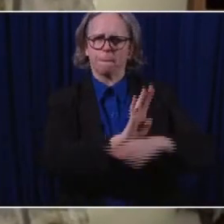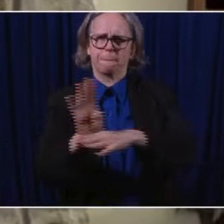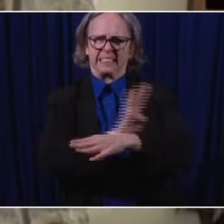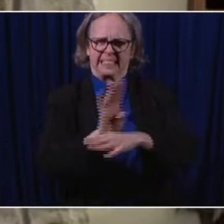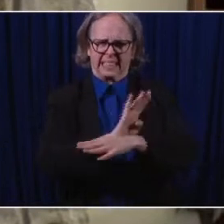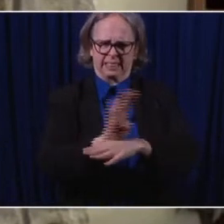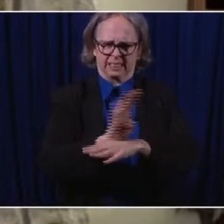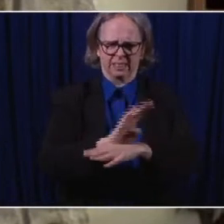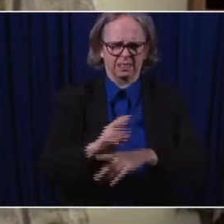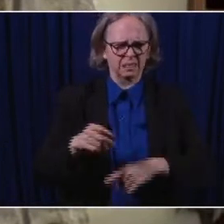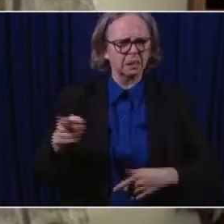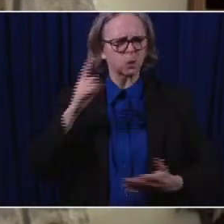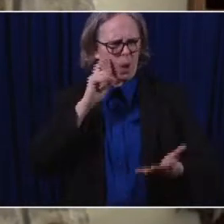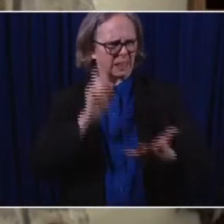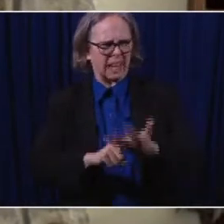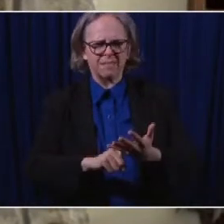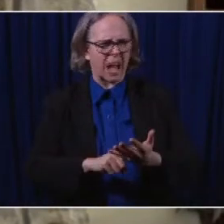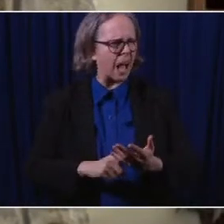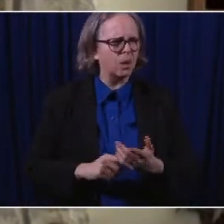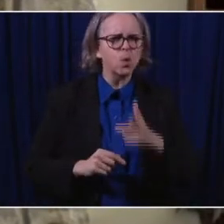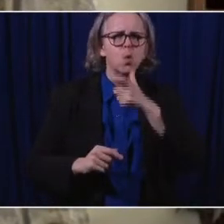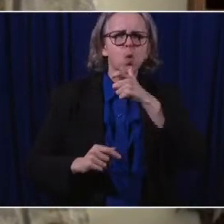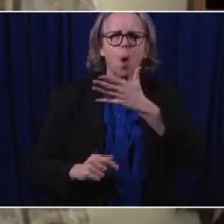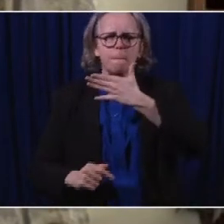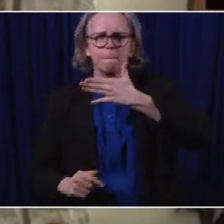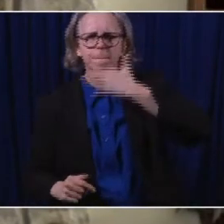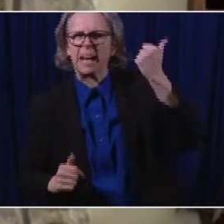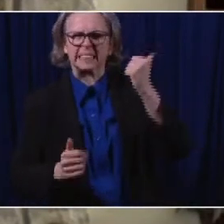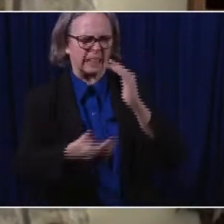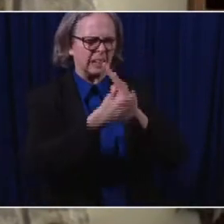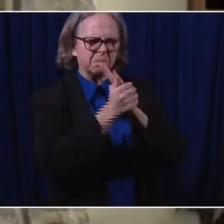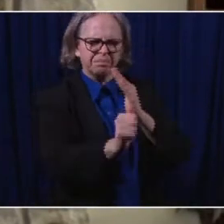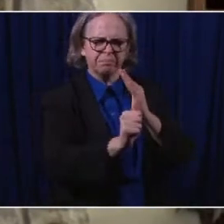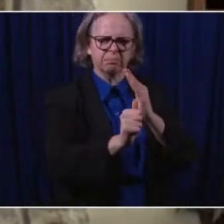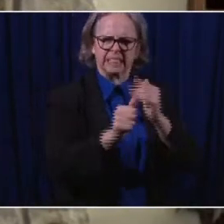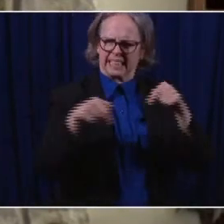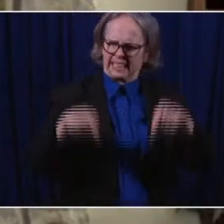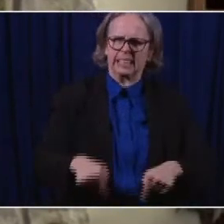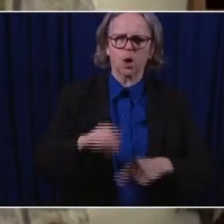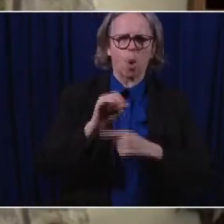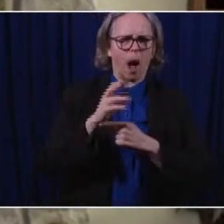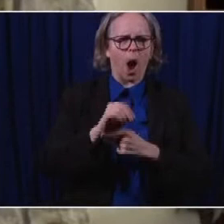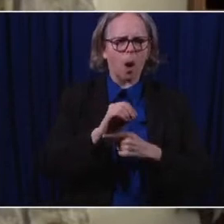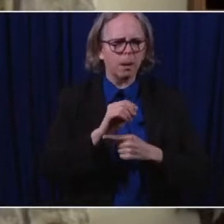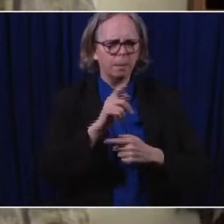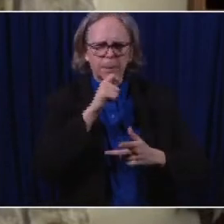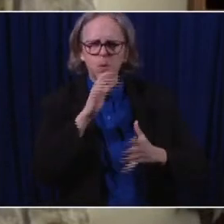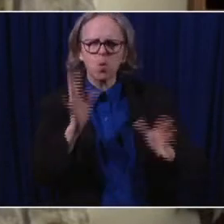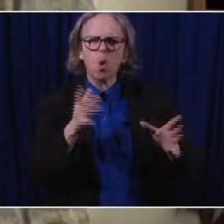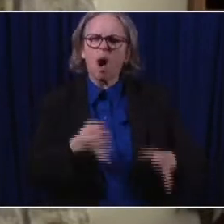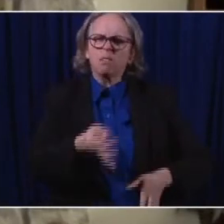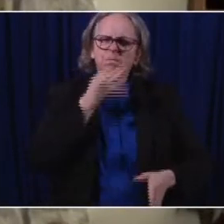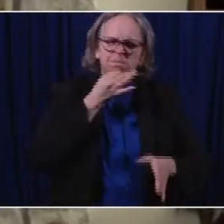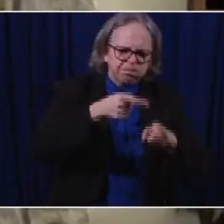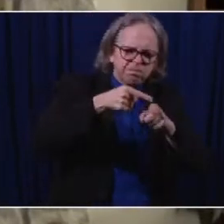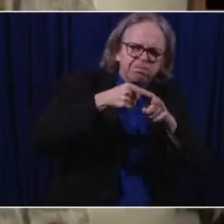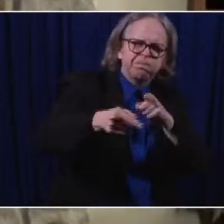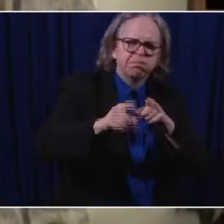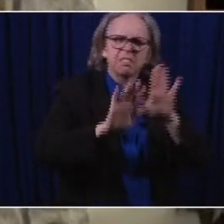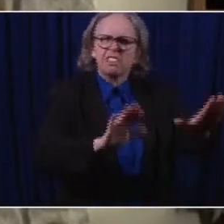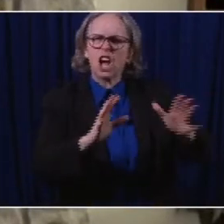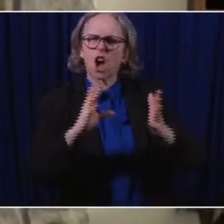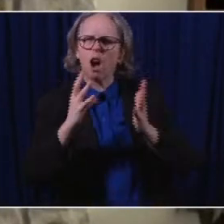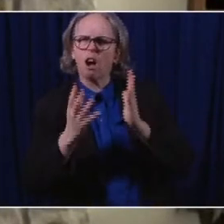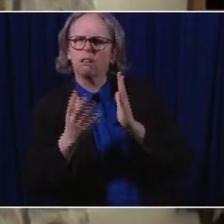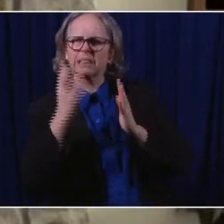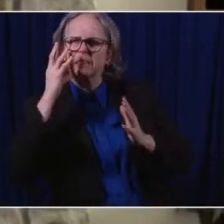the best talent in Ohio. People who have experience in large organizations, call centers, people who have experience